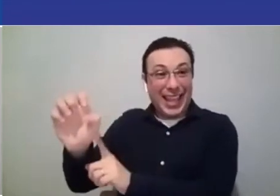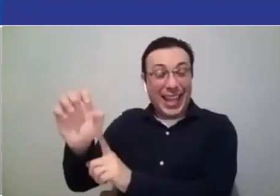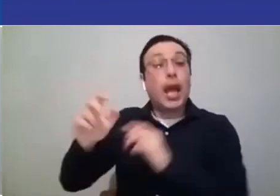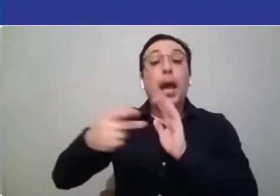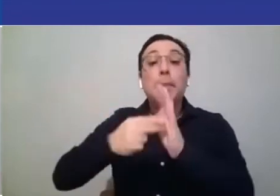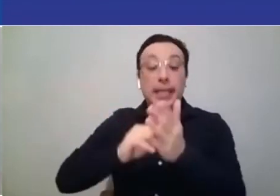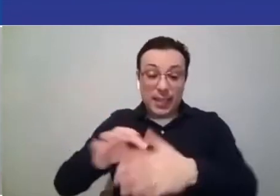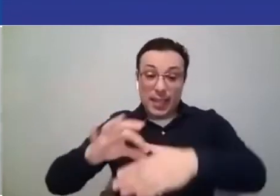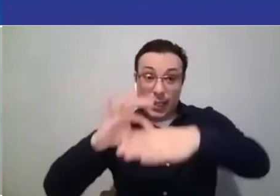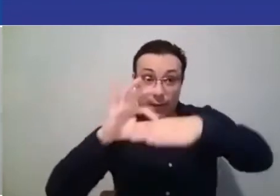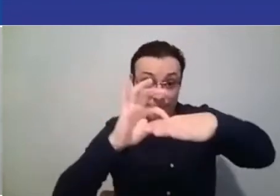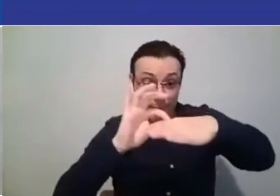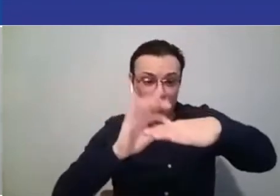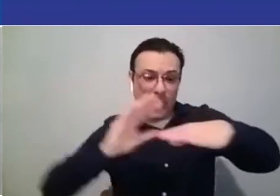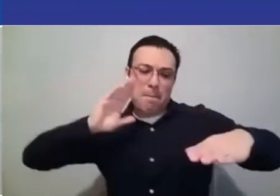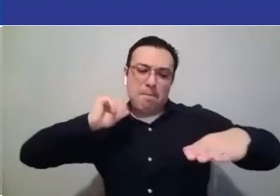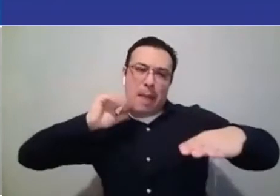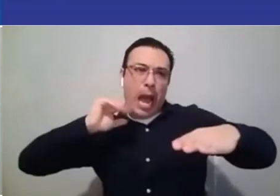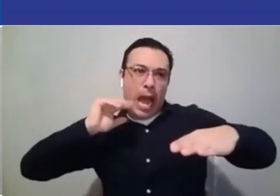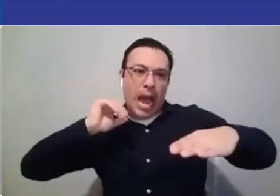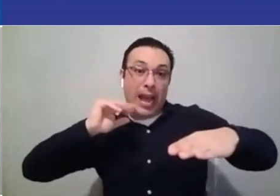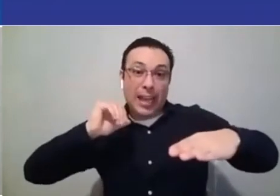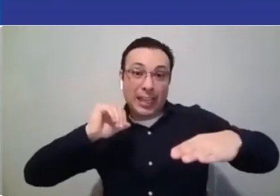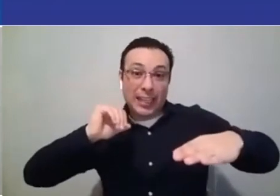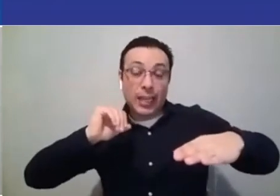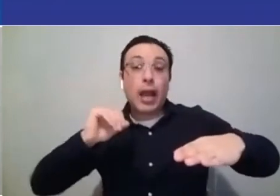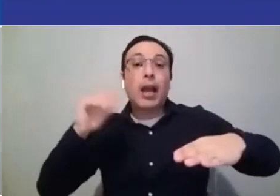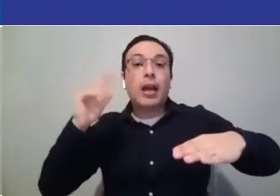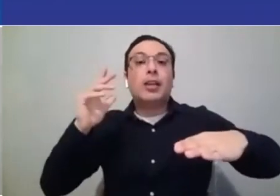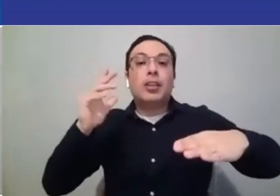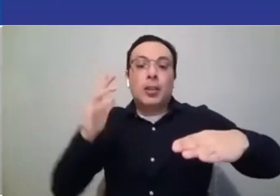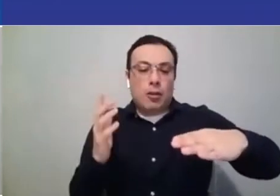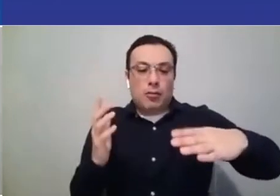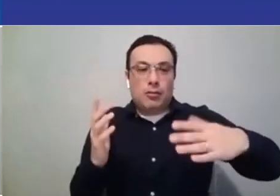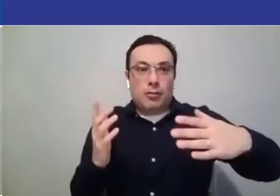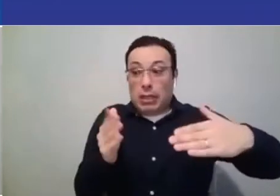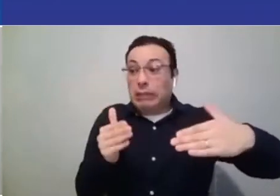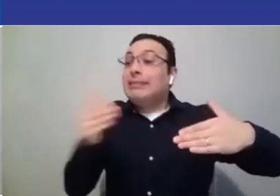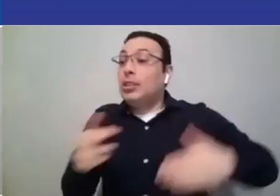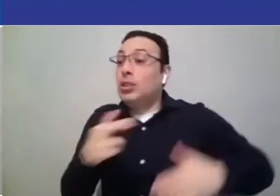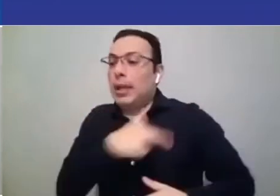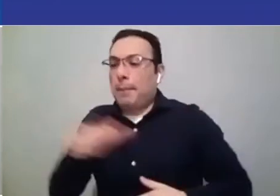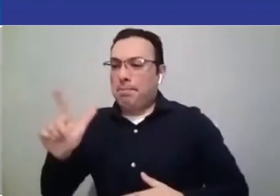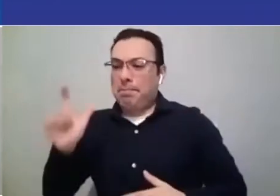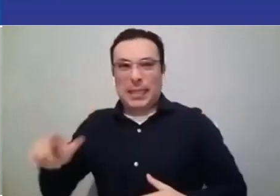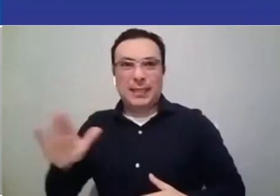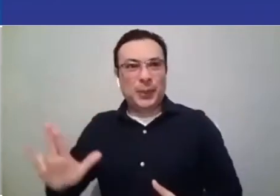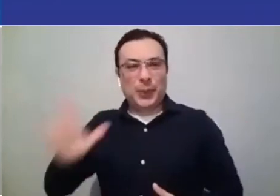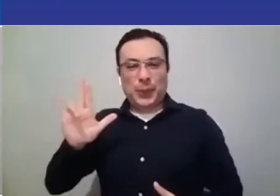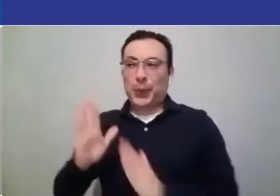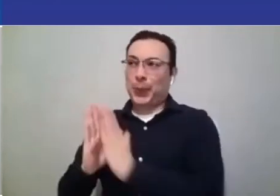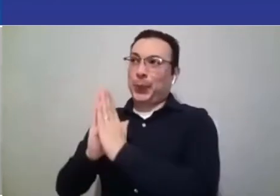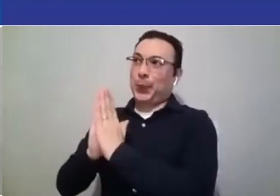farewell to flesh, that shows up in this 21st century as a celebration of flesh,